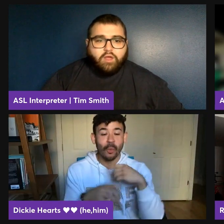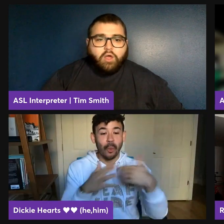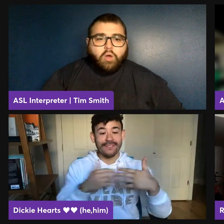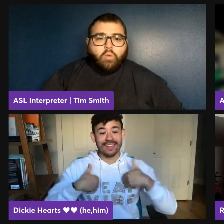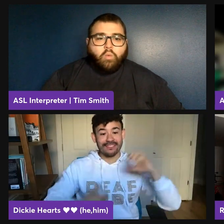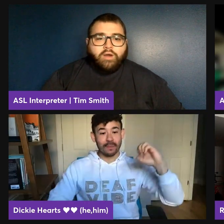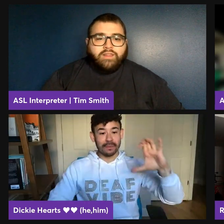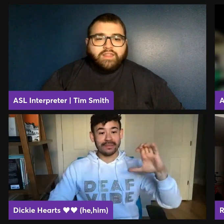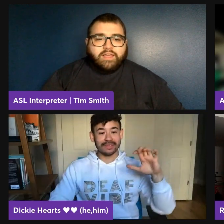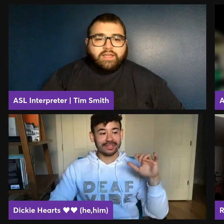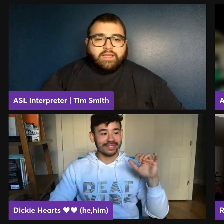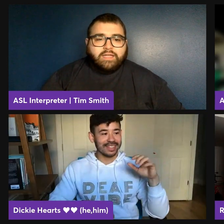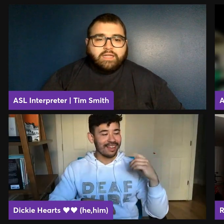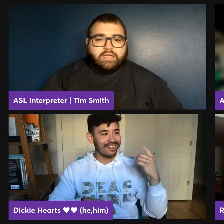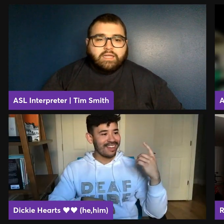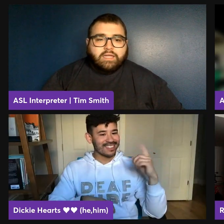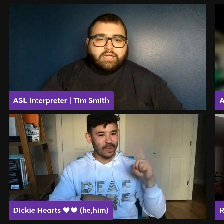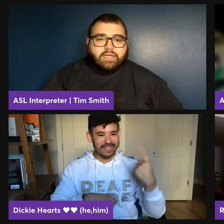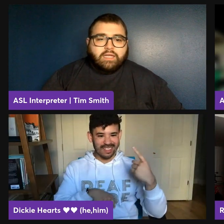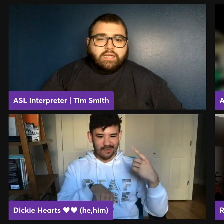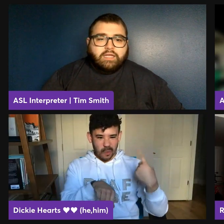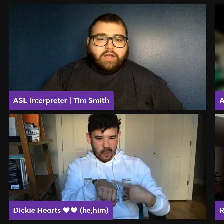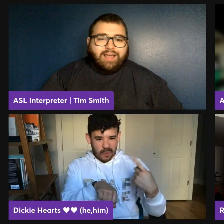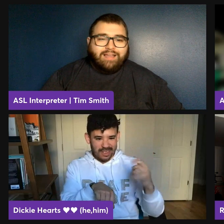well. One thing,